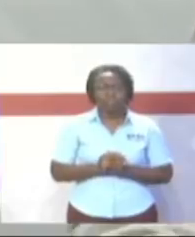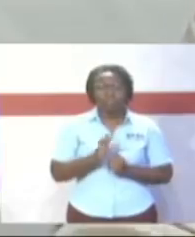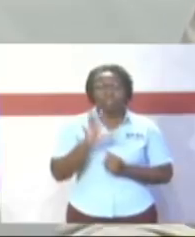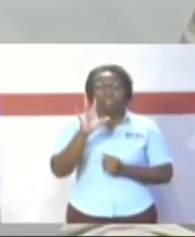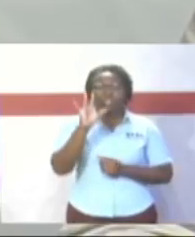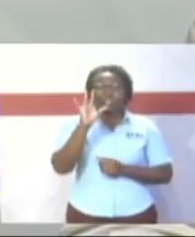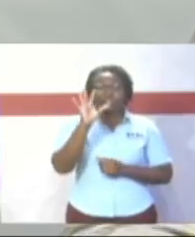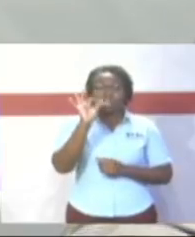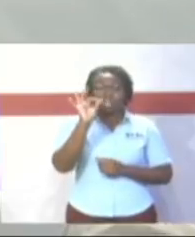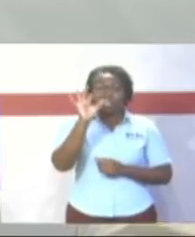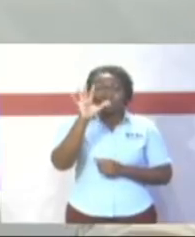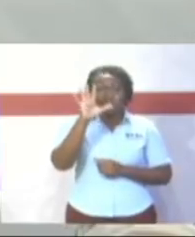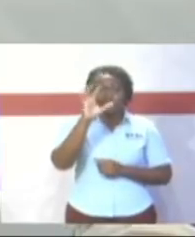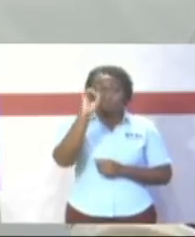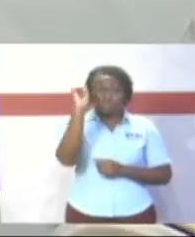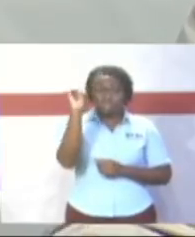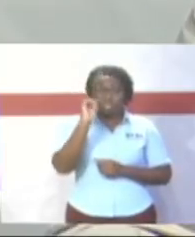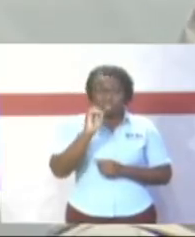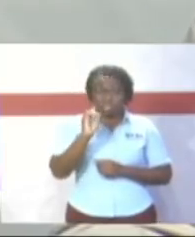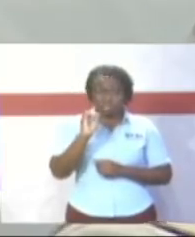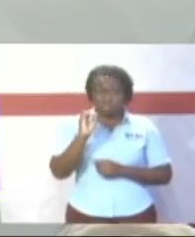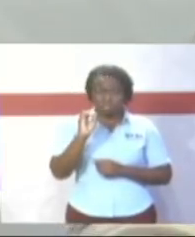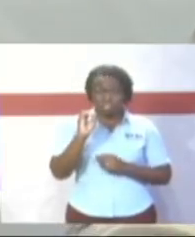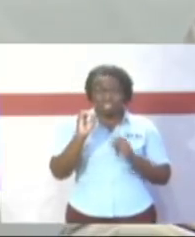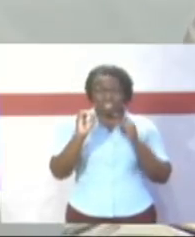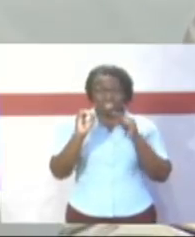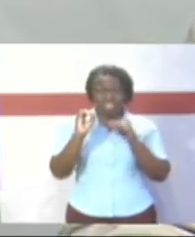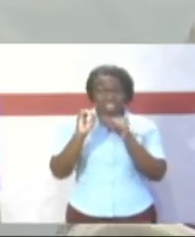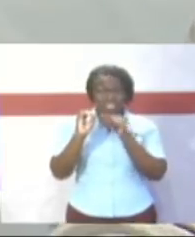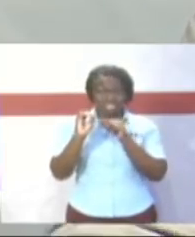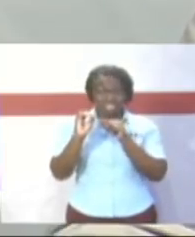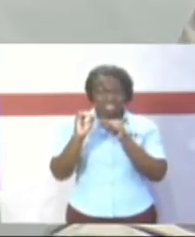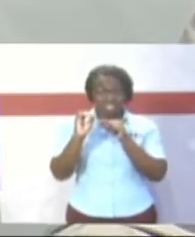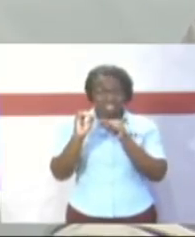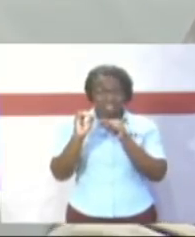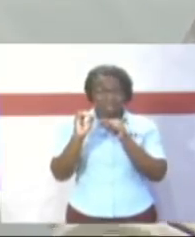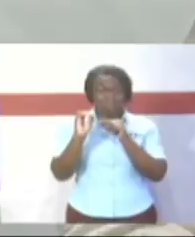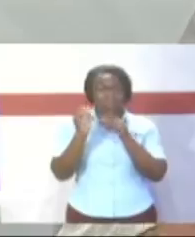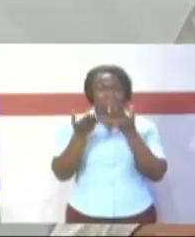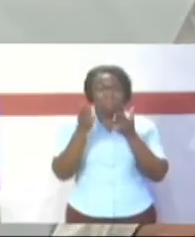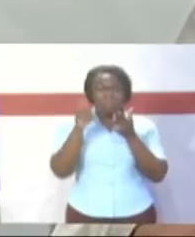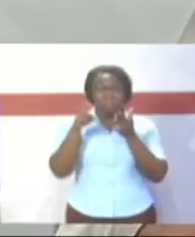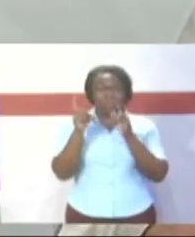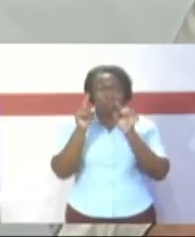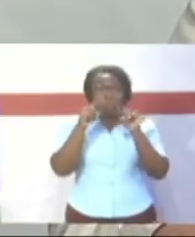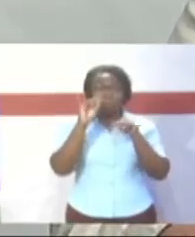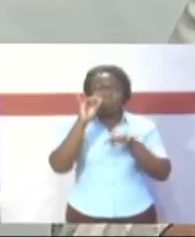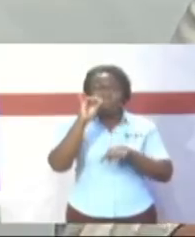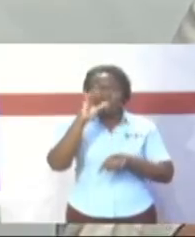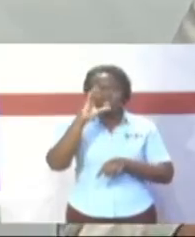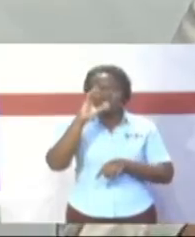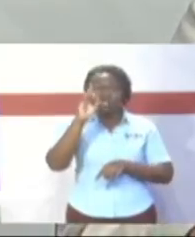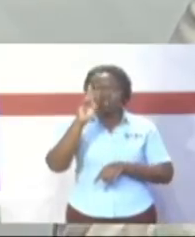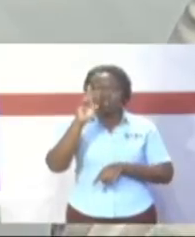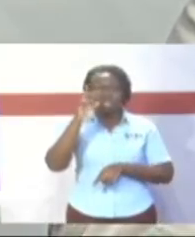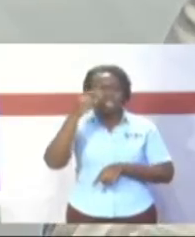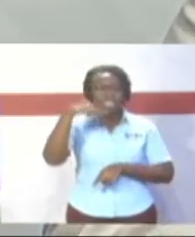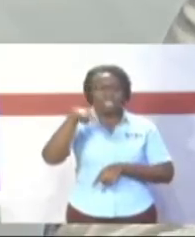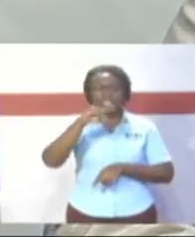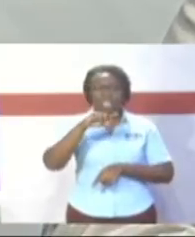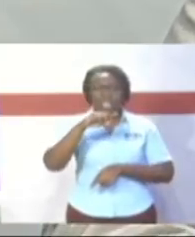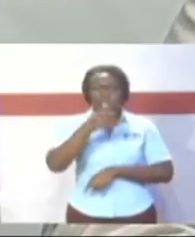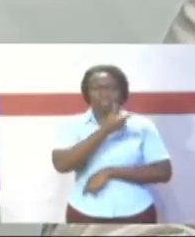95% of the people who are presenting that need HDU or ICU are unvaccinated